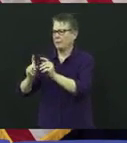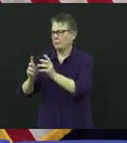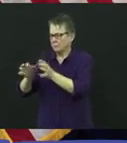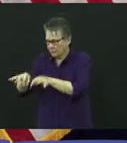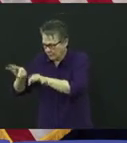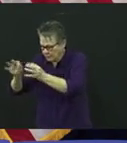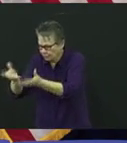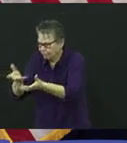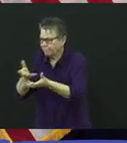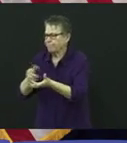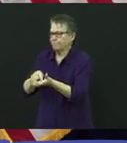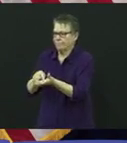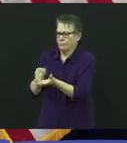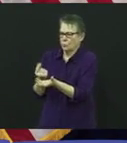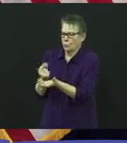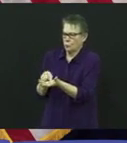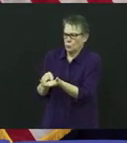there's impatience.